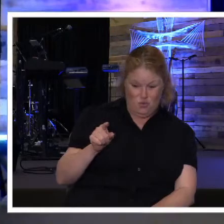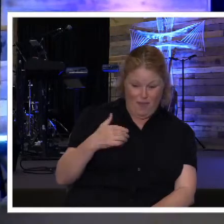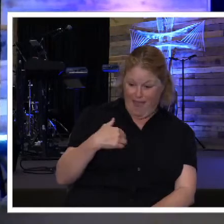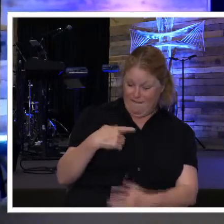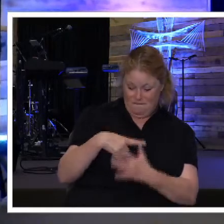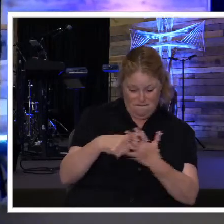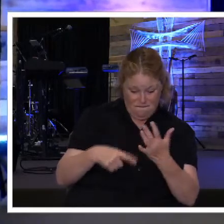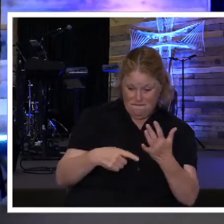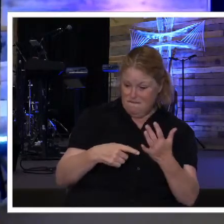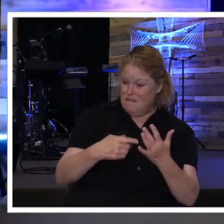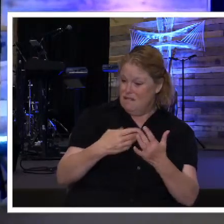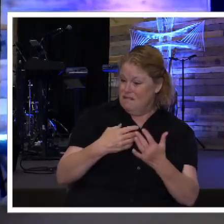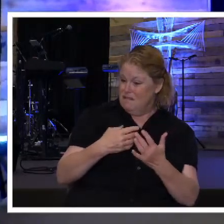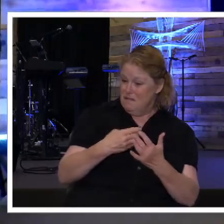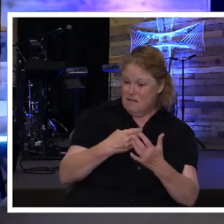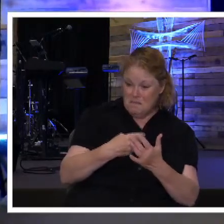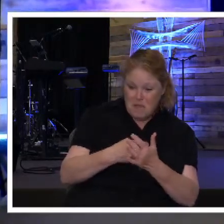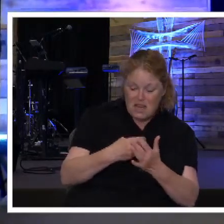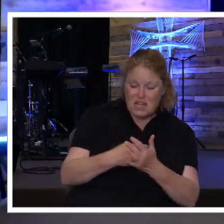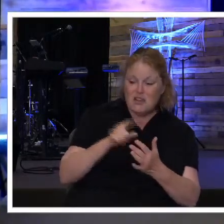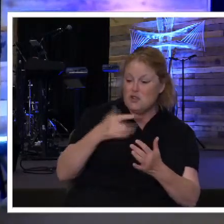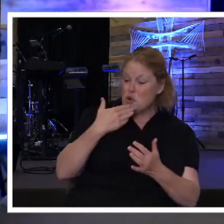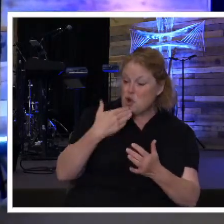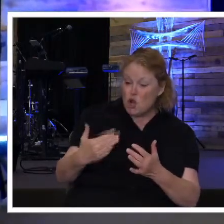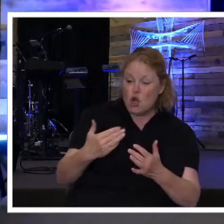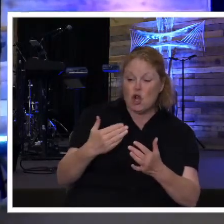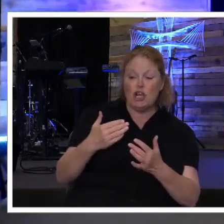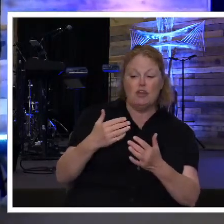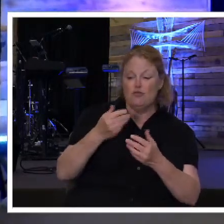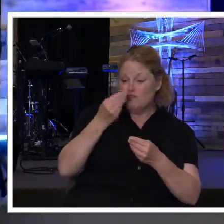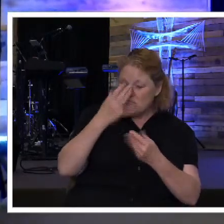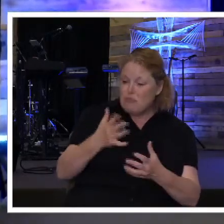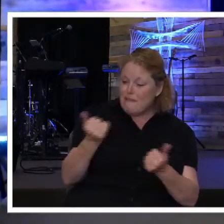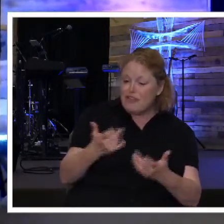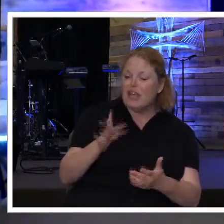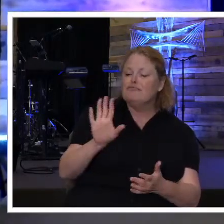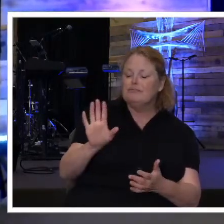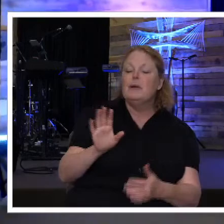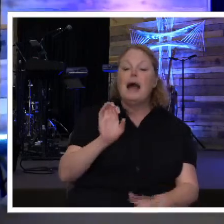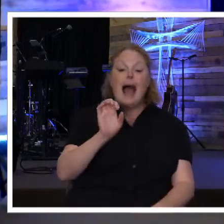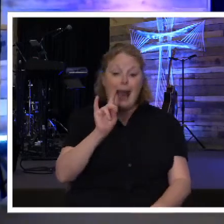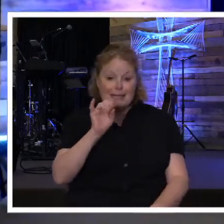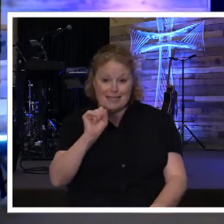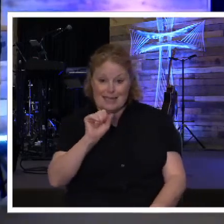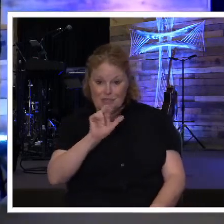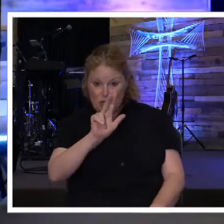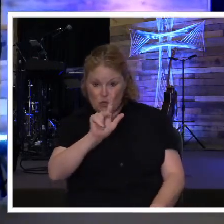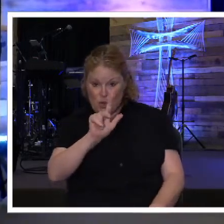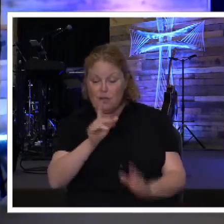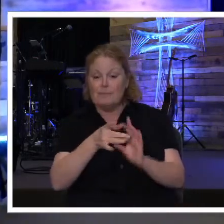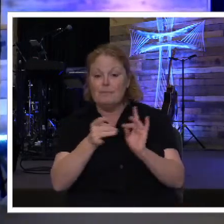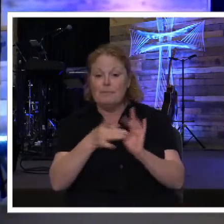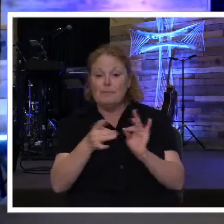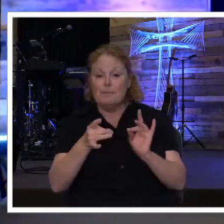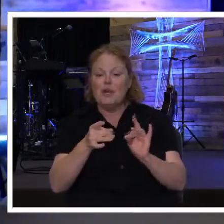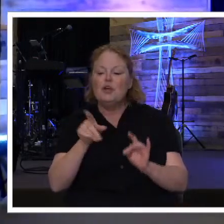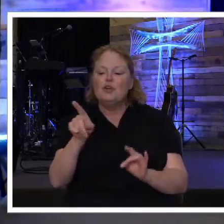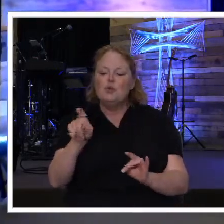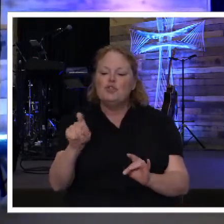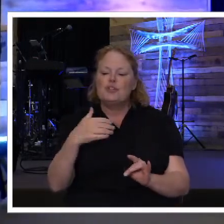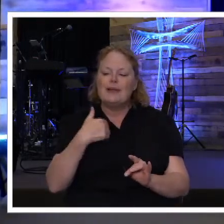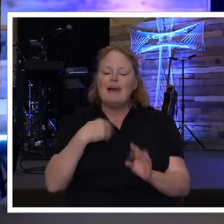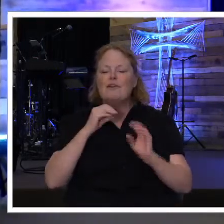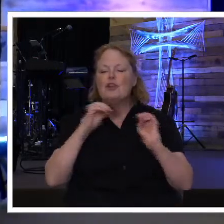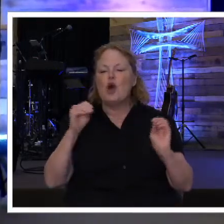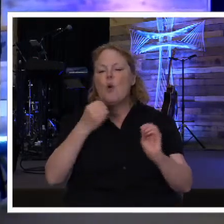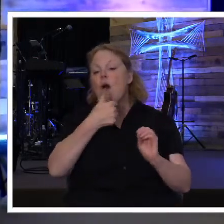and that you're good, you follow all the commandments, let me just start with the first one. Because in Exodus 23, it says, there shall be no other God before